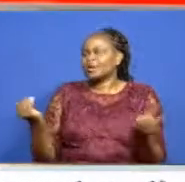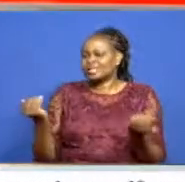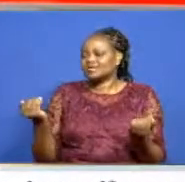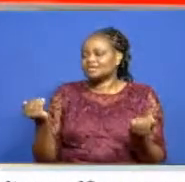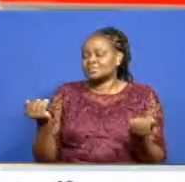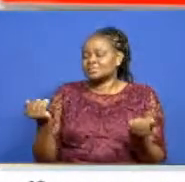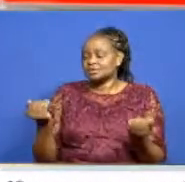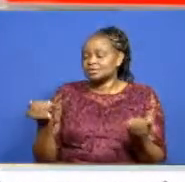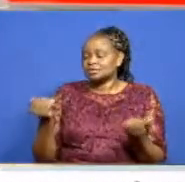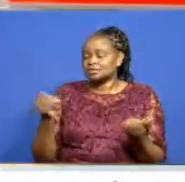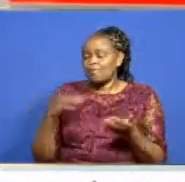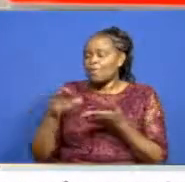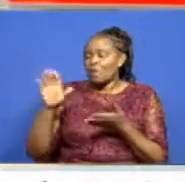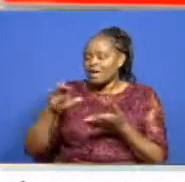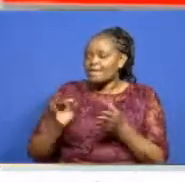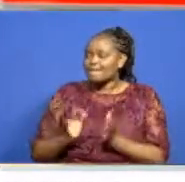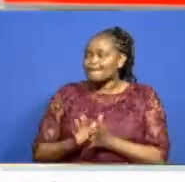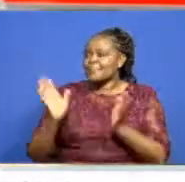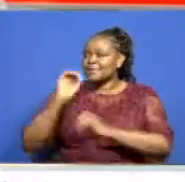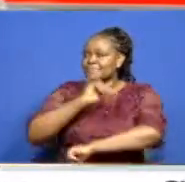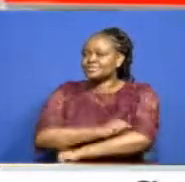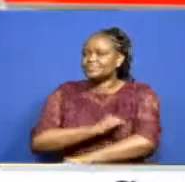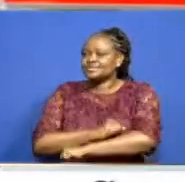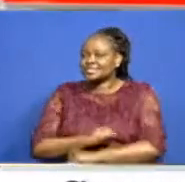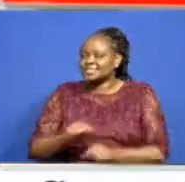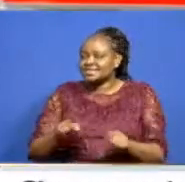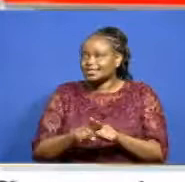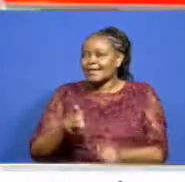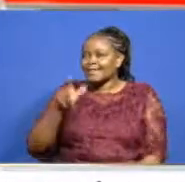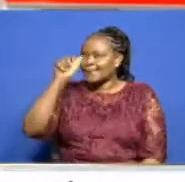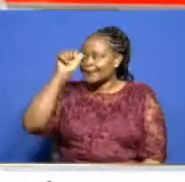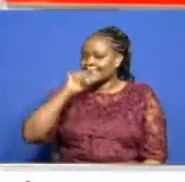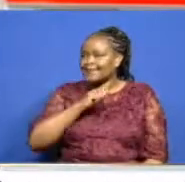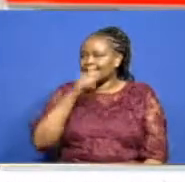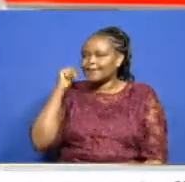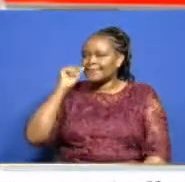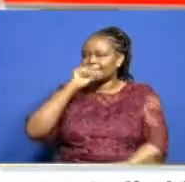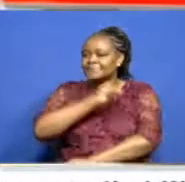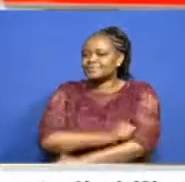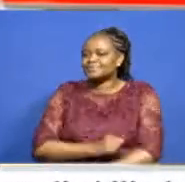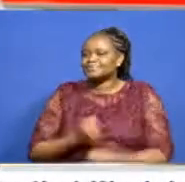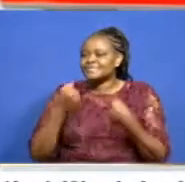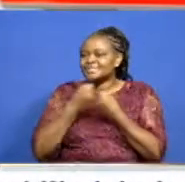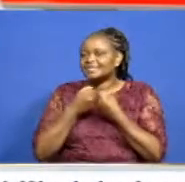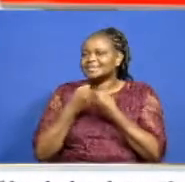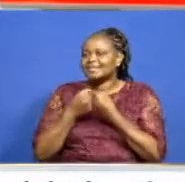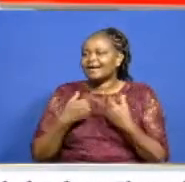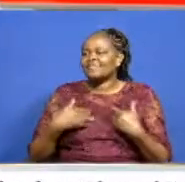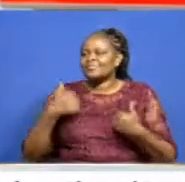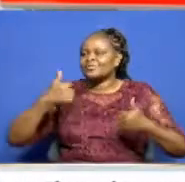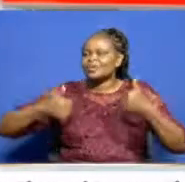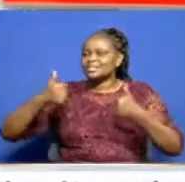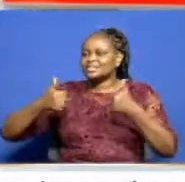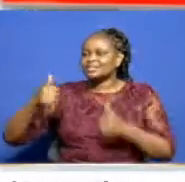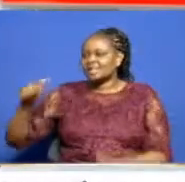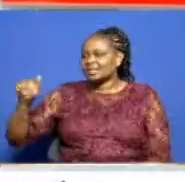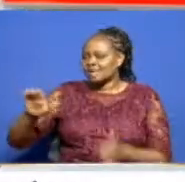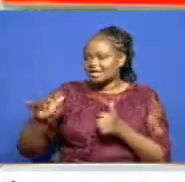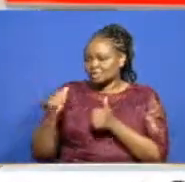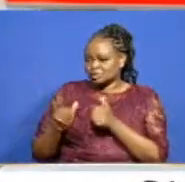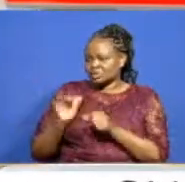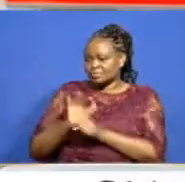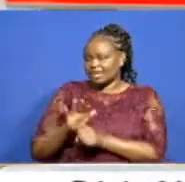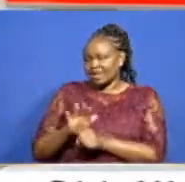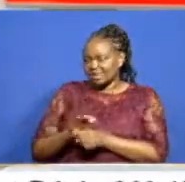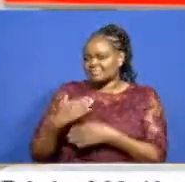public schools. Well, for the private schools, the challenge which we have is that the area in which many of them